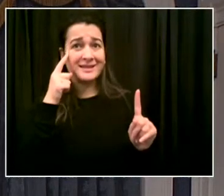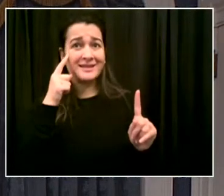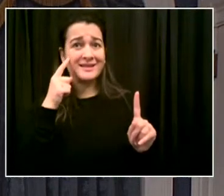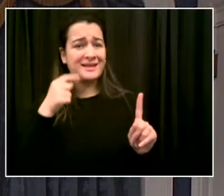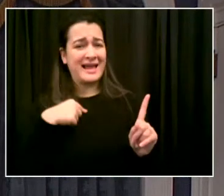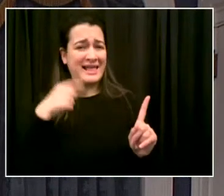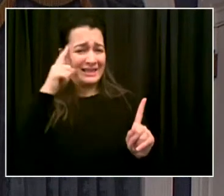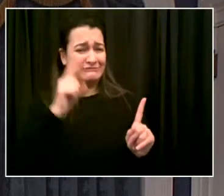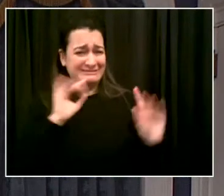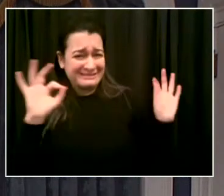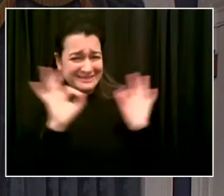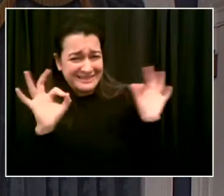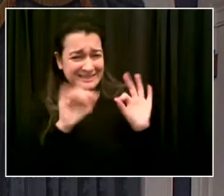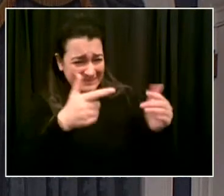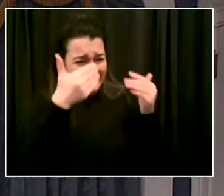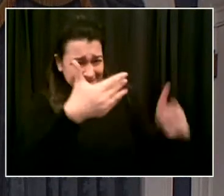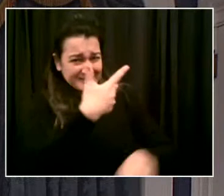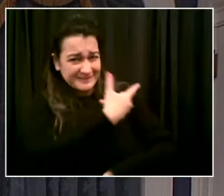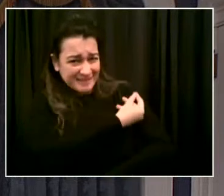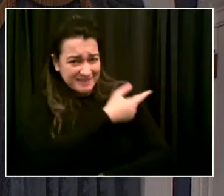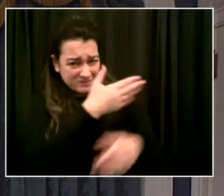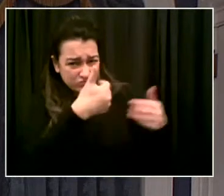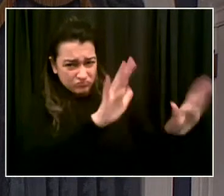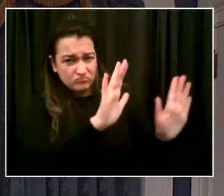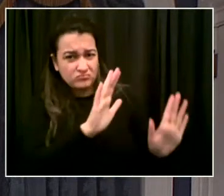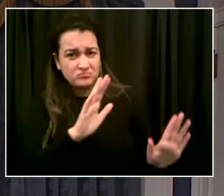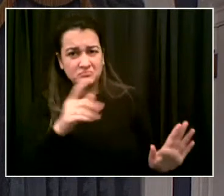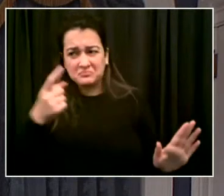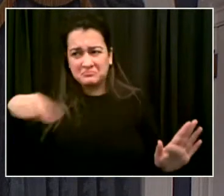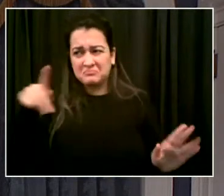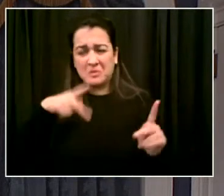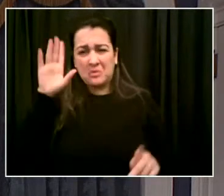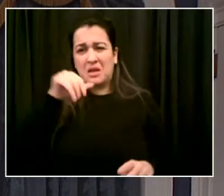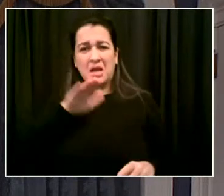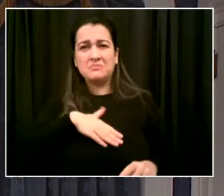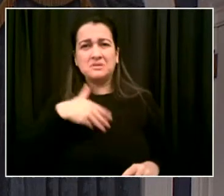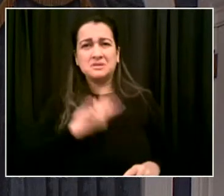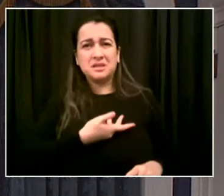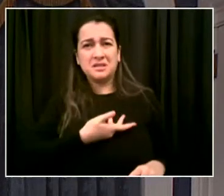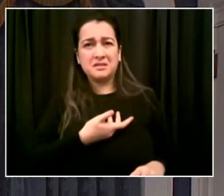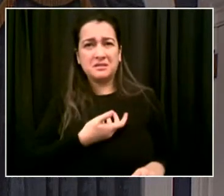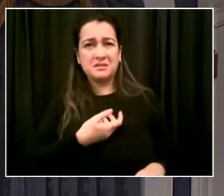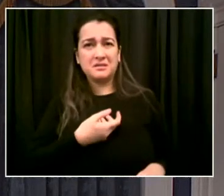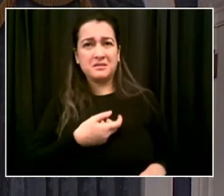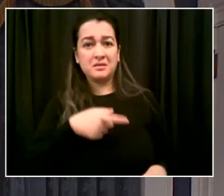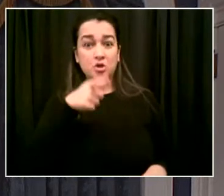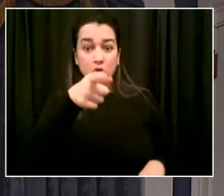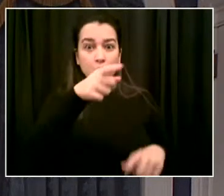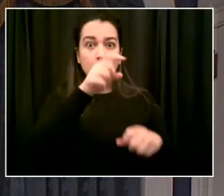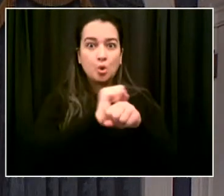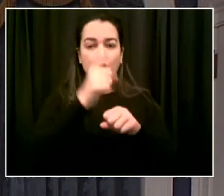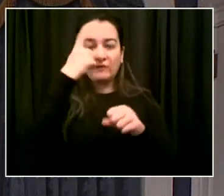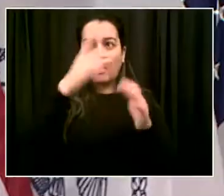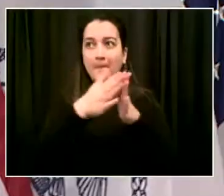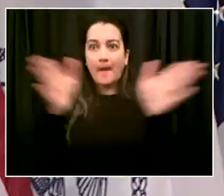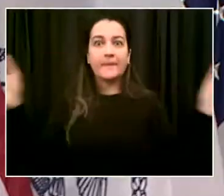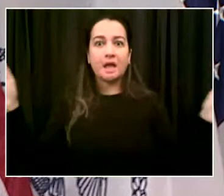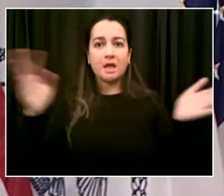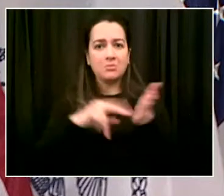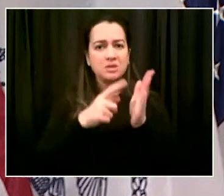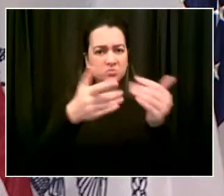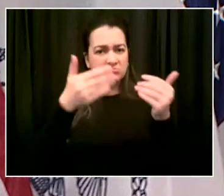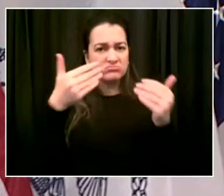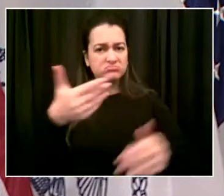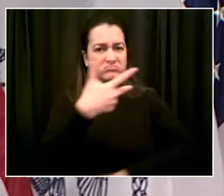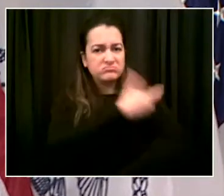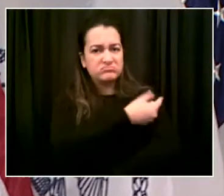their jobs for the public? What is the harm in having you all get the vaccine? Very fair question, Juliet.